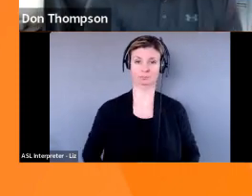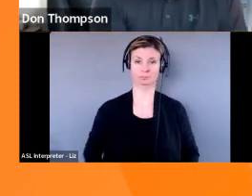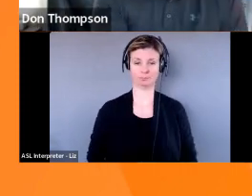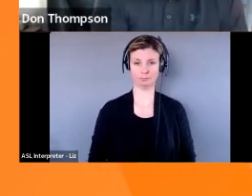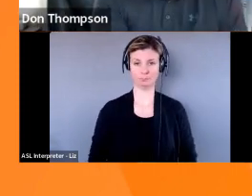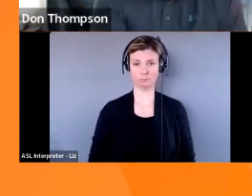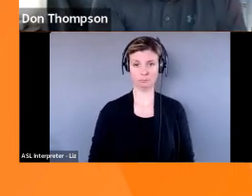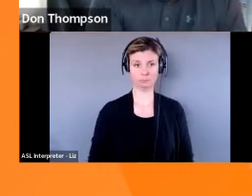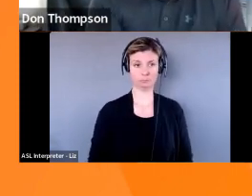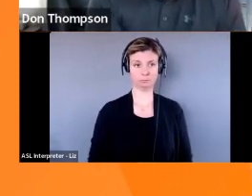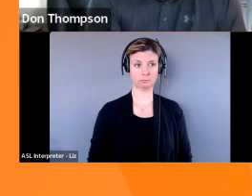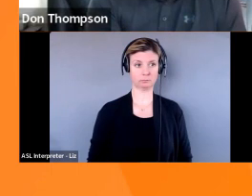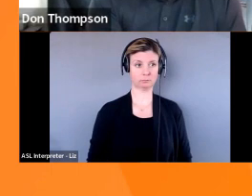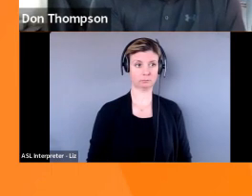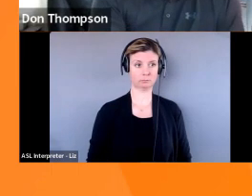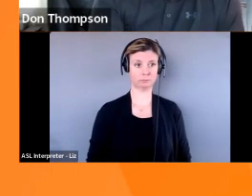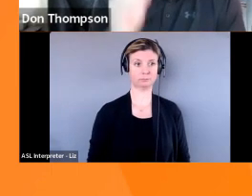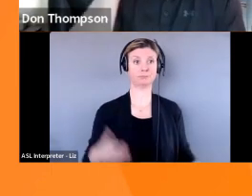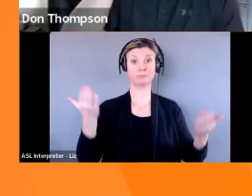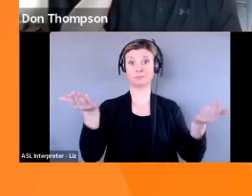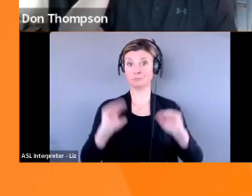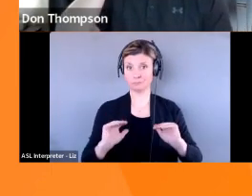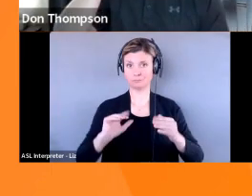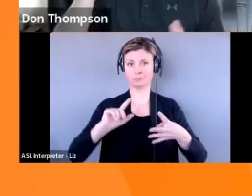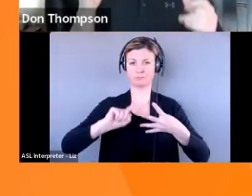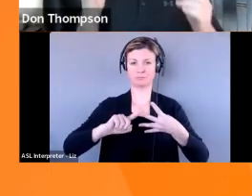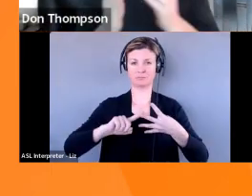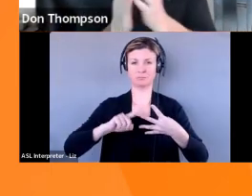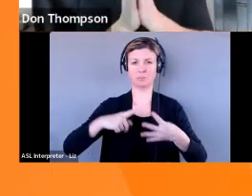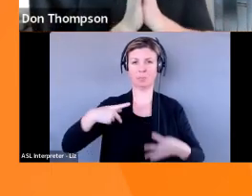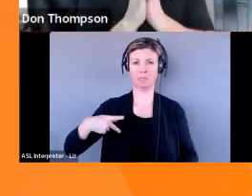So positioning. This is